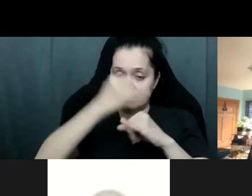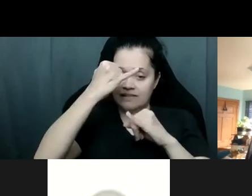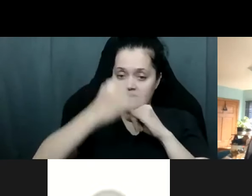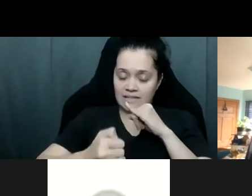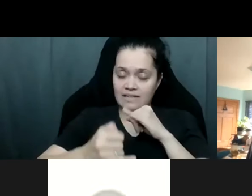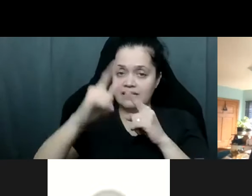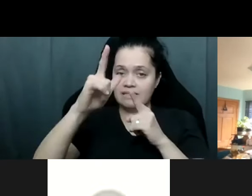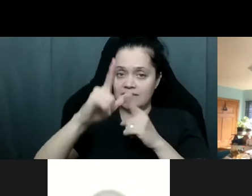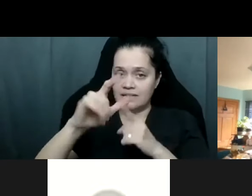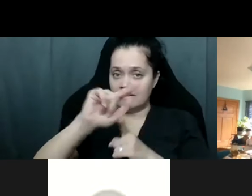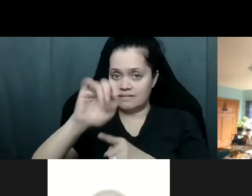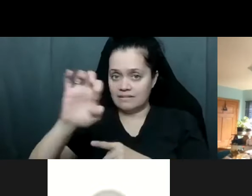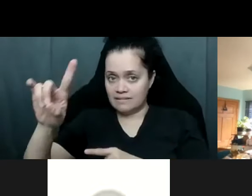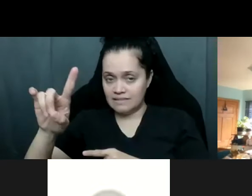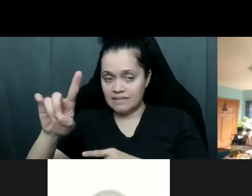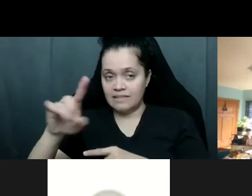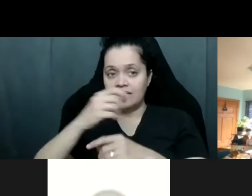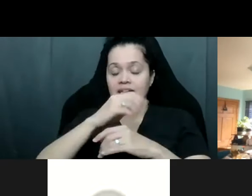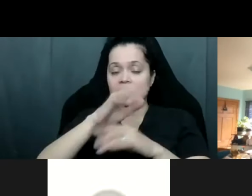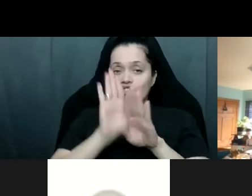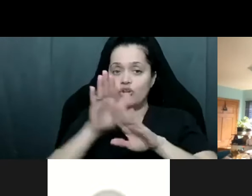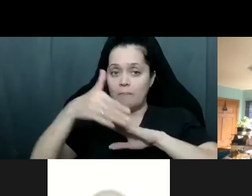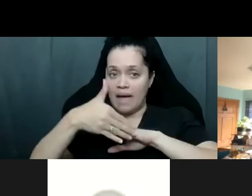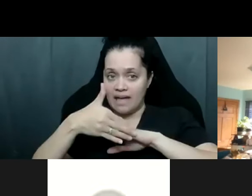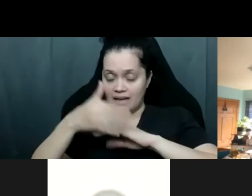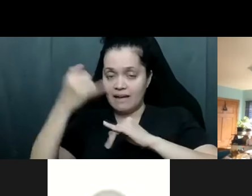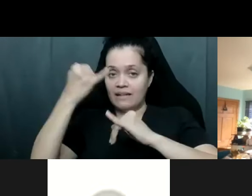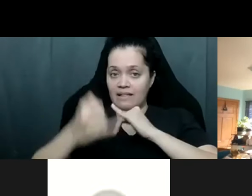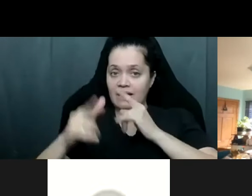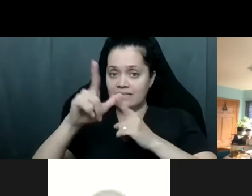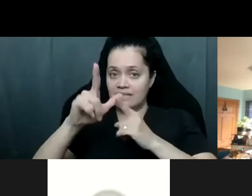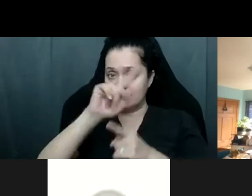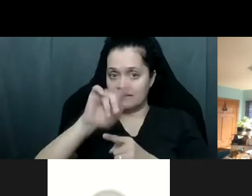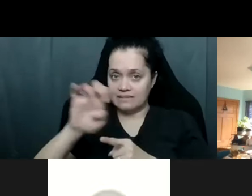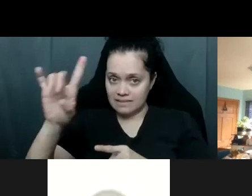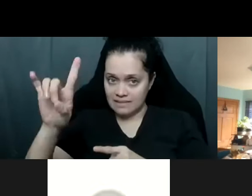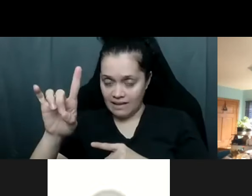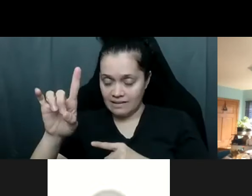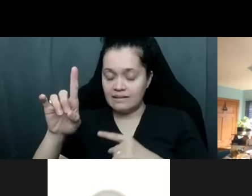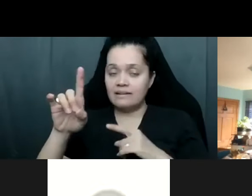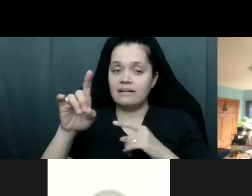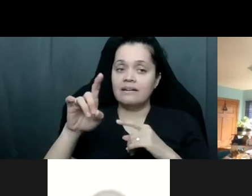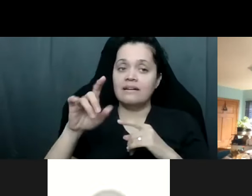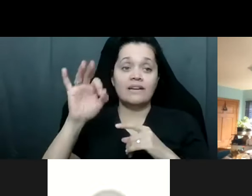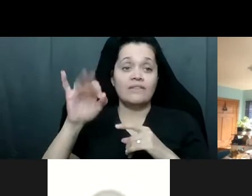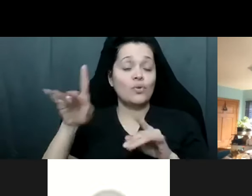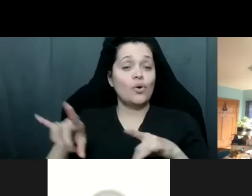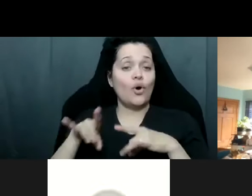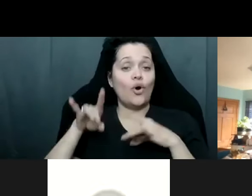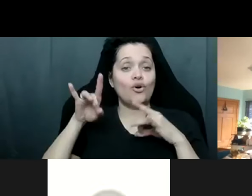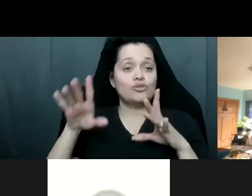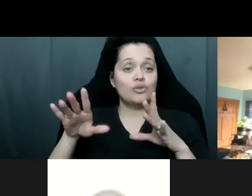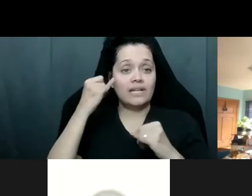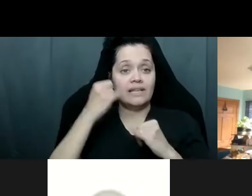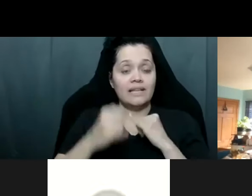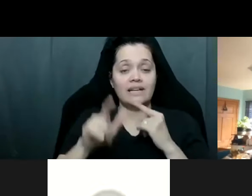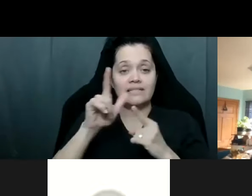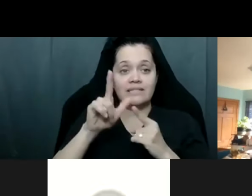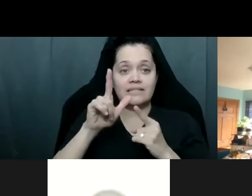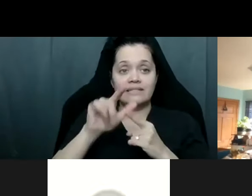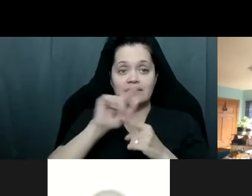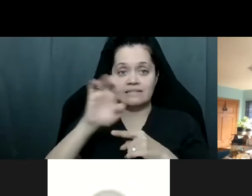is Z. If you go to Jamaica, the last letter of the alphabet is Z. If you go to Australia, the last letter of the alphabet